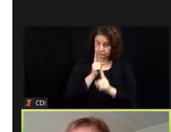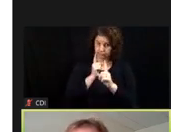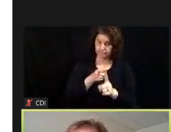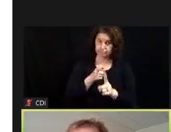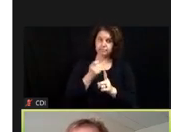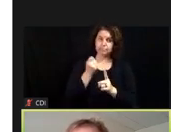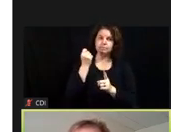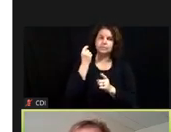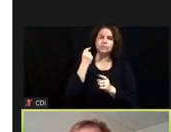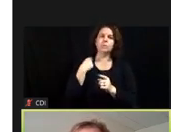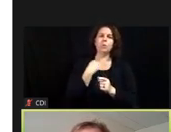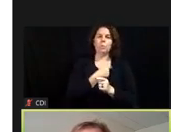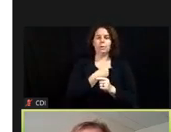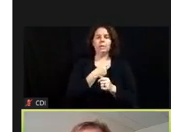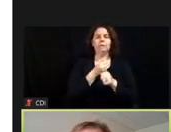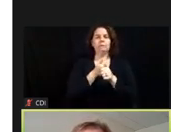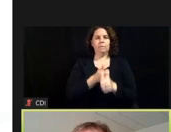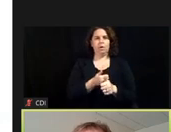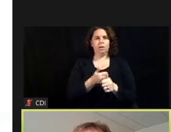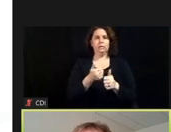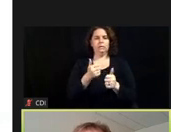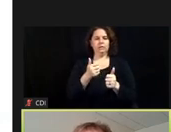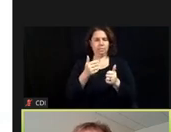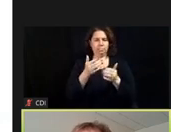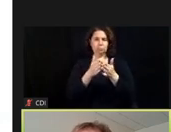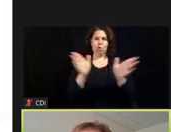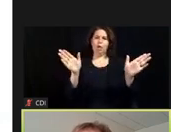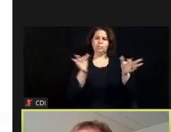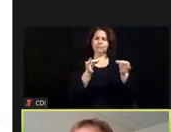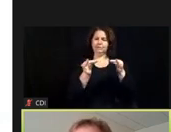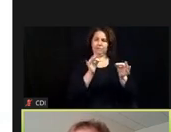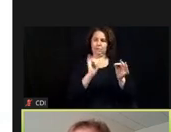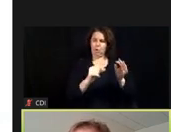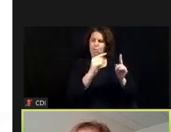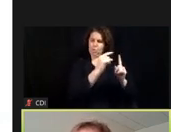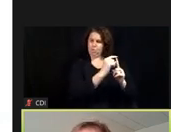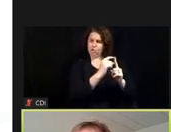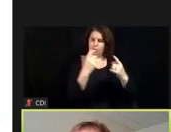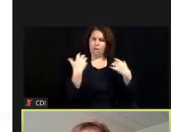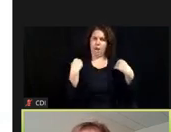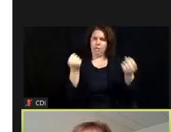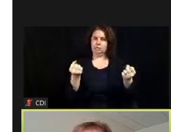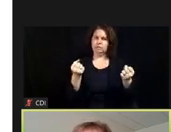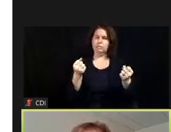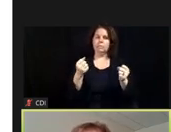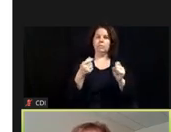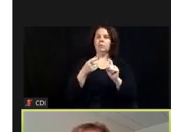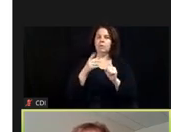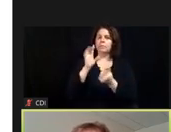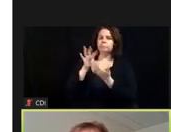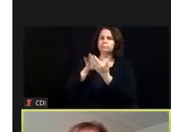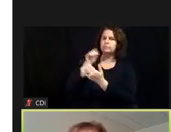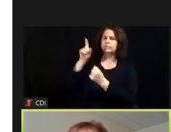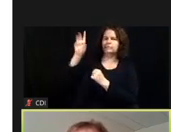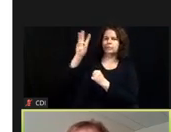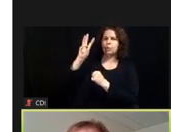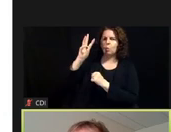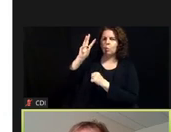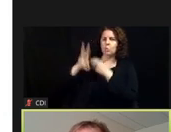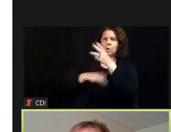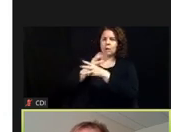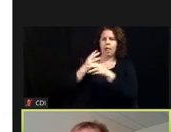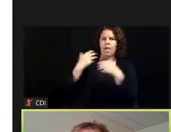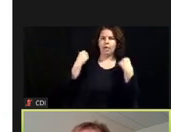Department of Health and Human Services, which derives from the World Health Organization definition, which is health is a state of